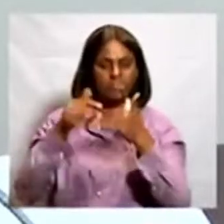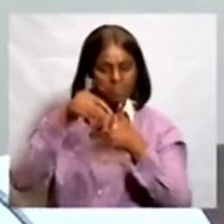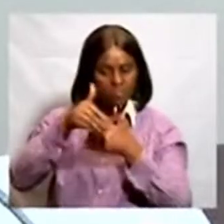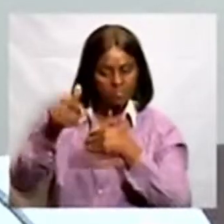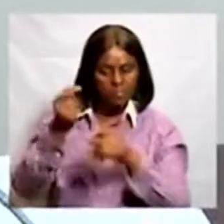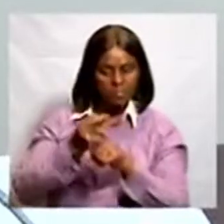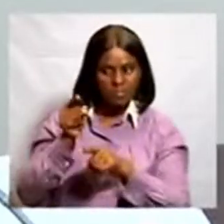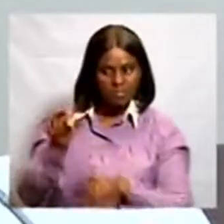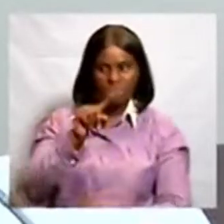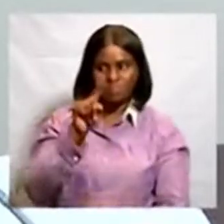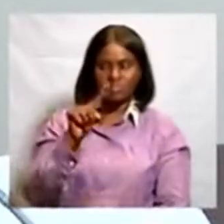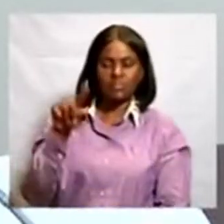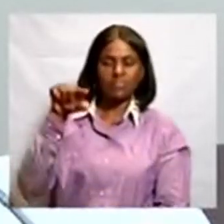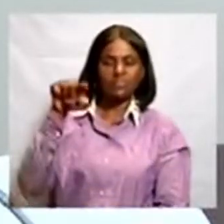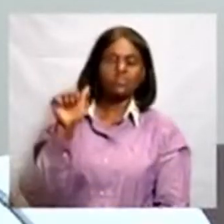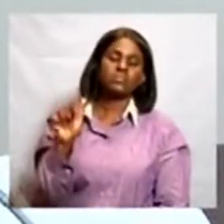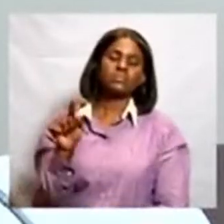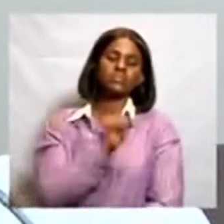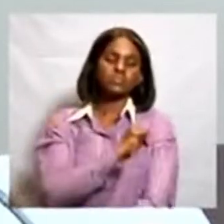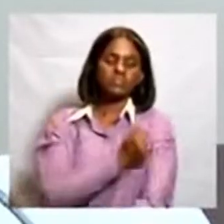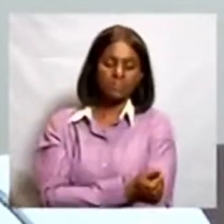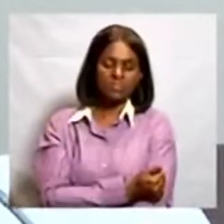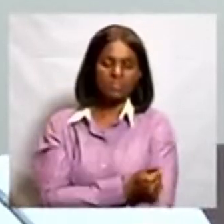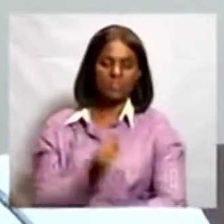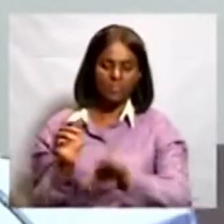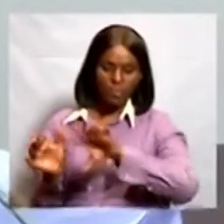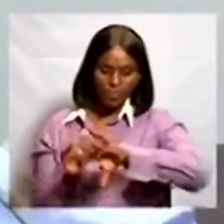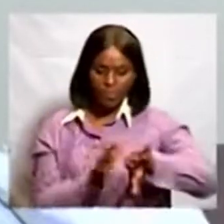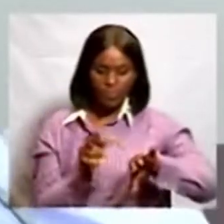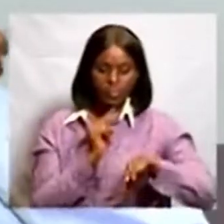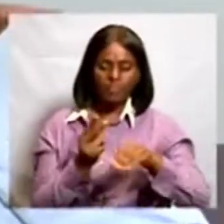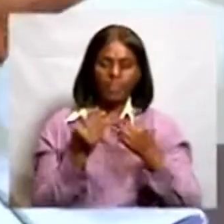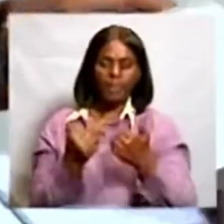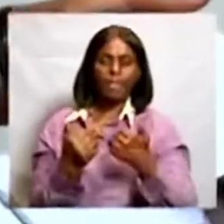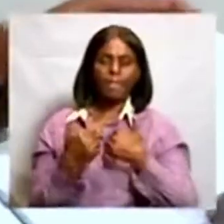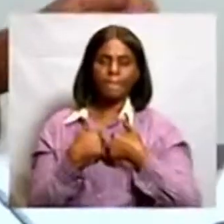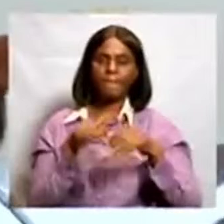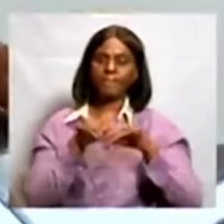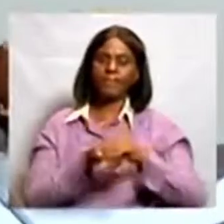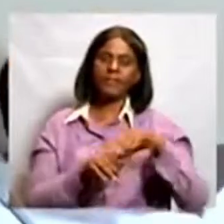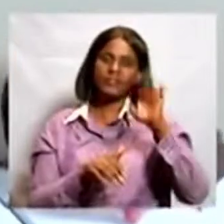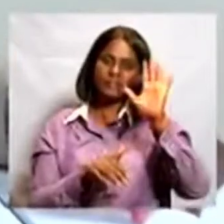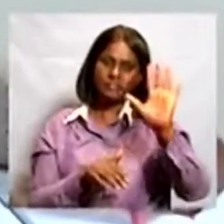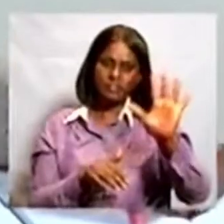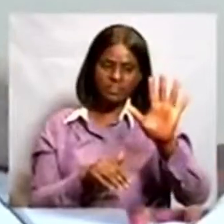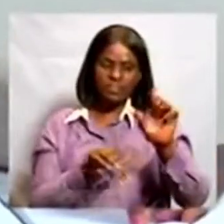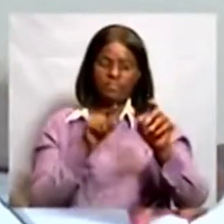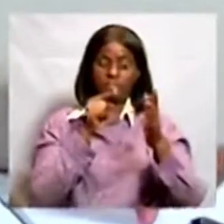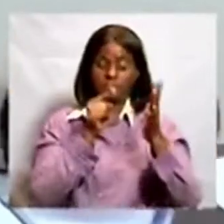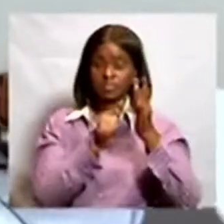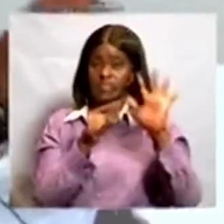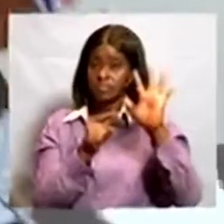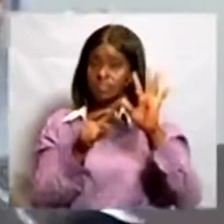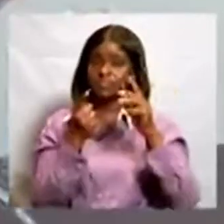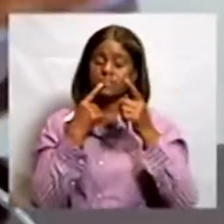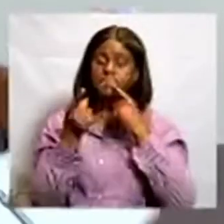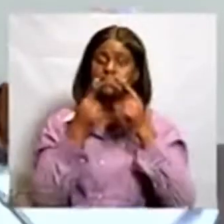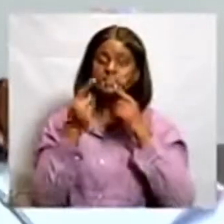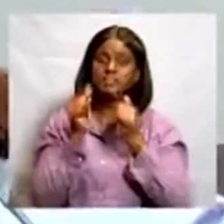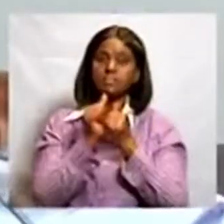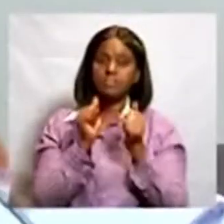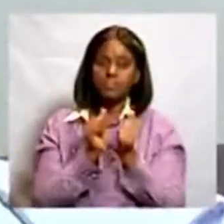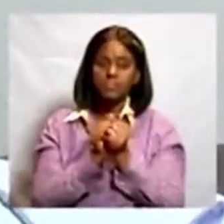the Zambia Qualifications Authority. Then we go to Part 5, which talks about